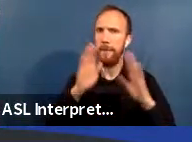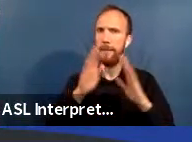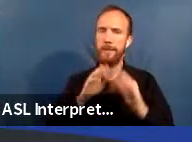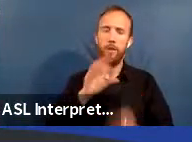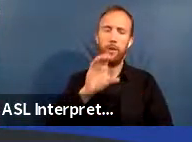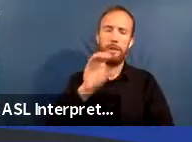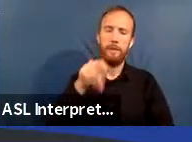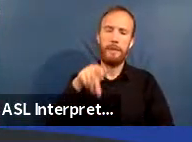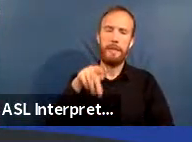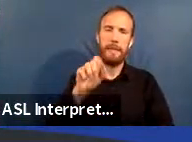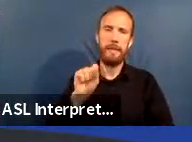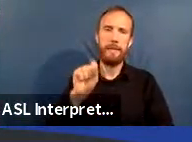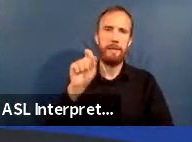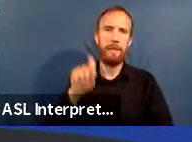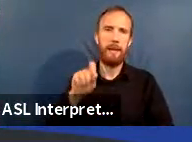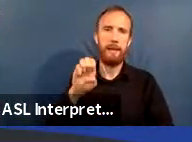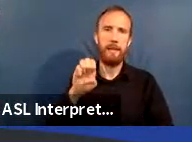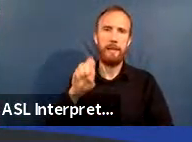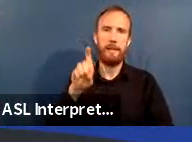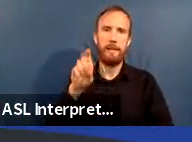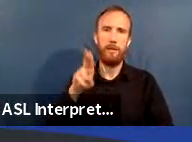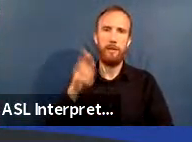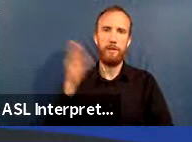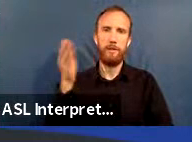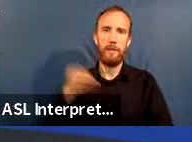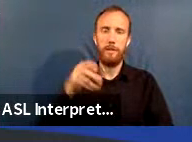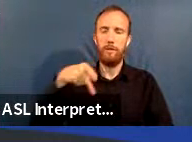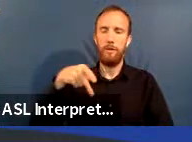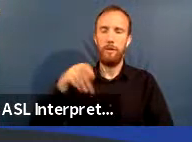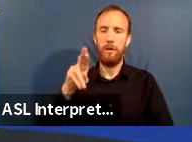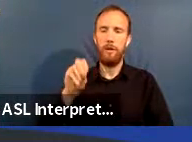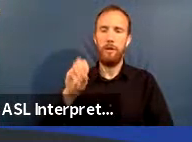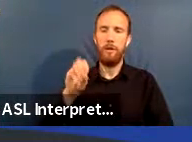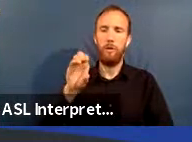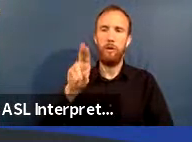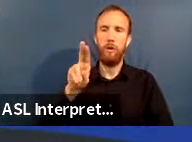cps.edu/procurement to look for those when they come out.